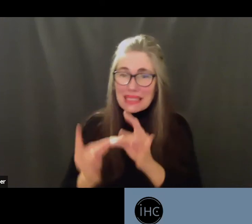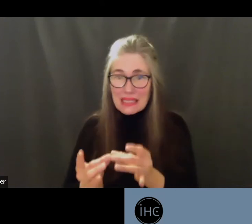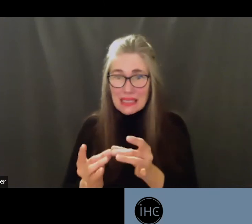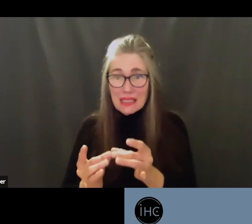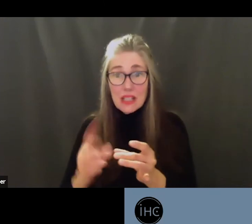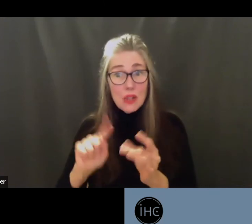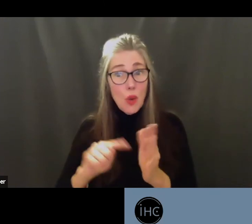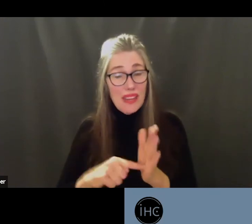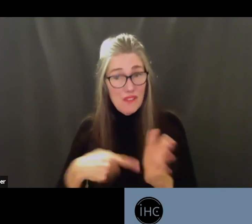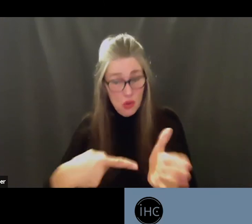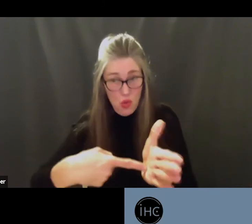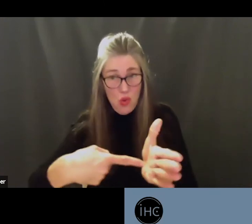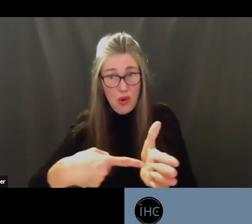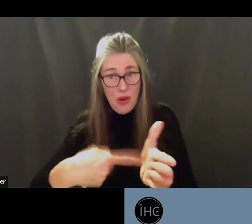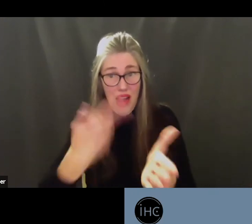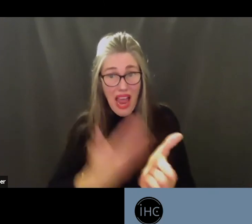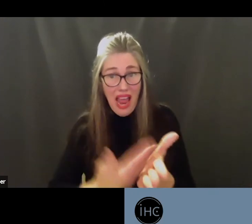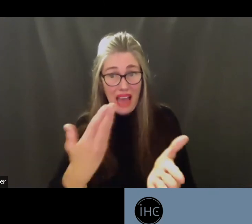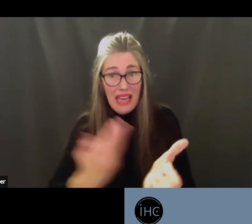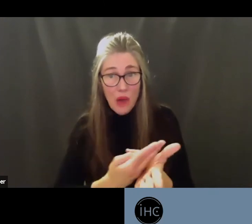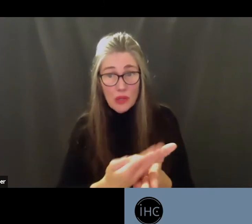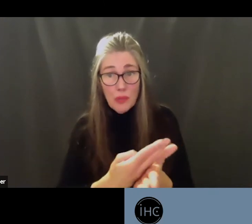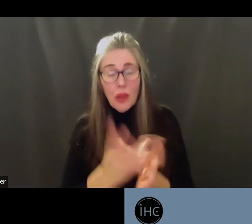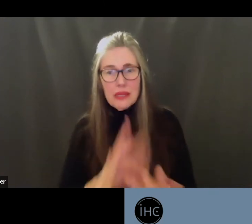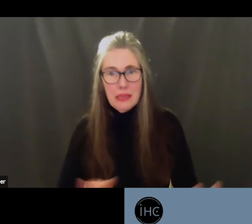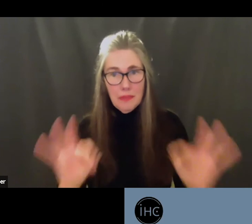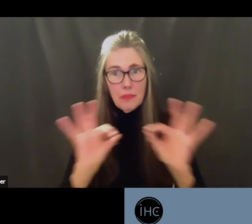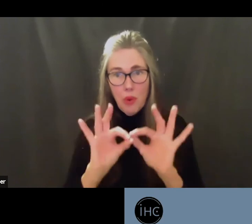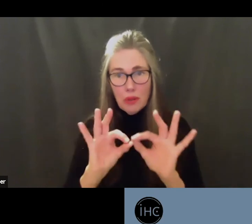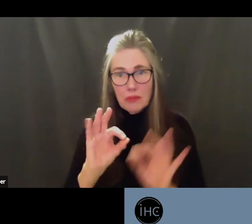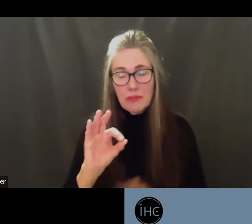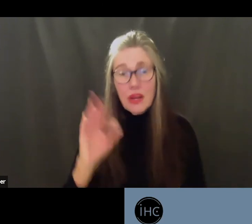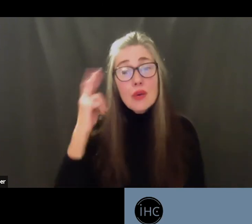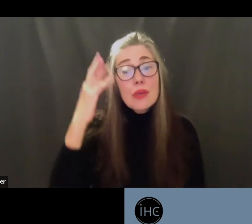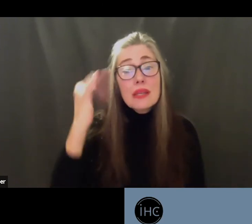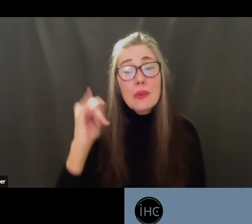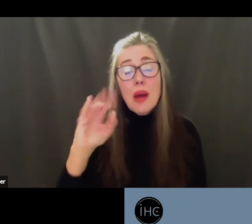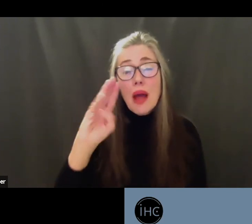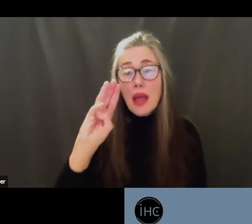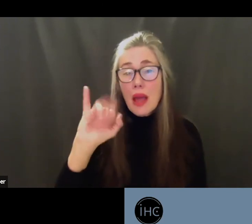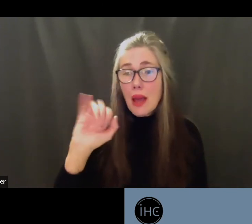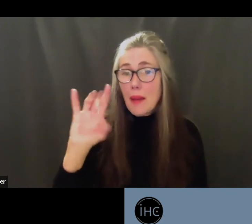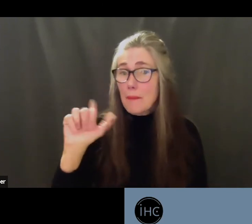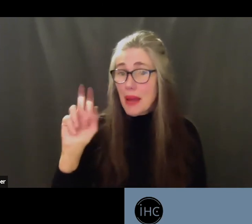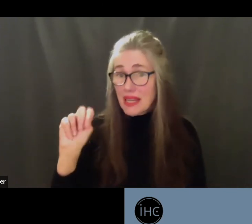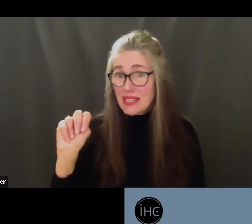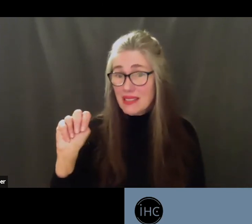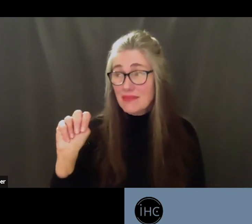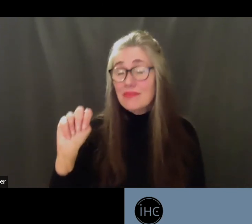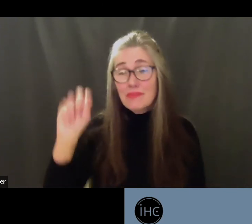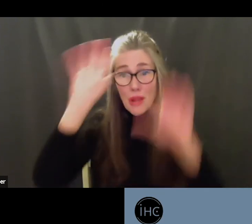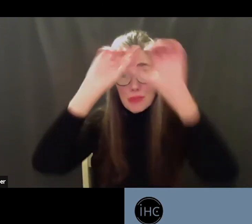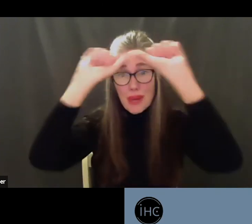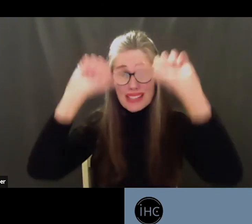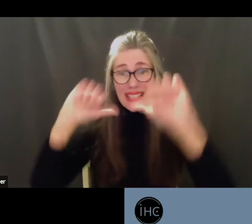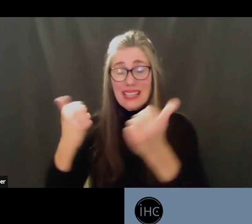And I think that the Biden administration has done a pretty good job. They have